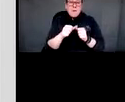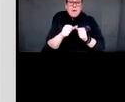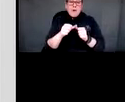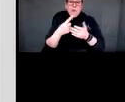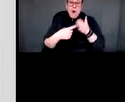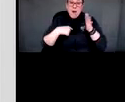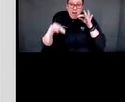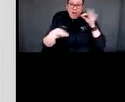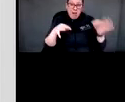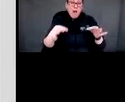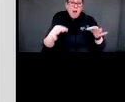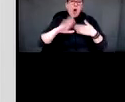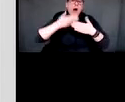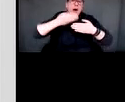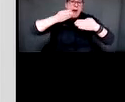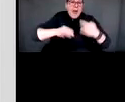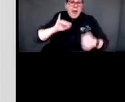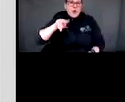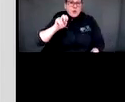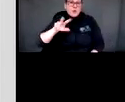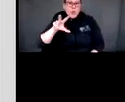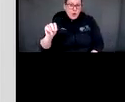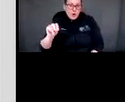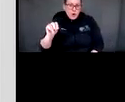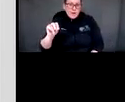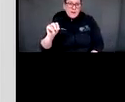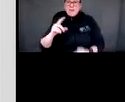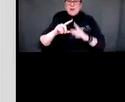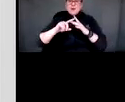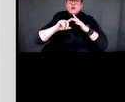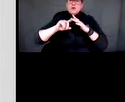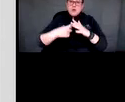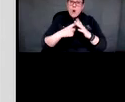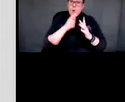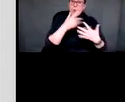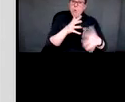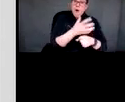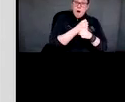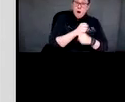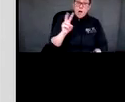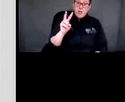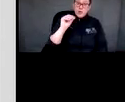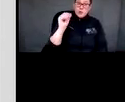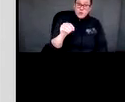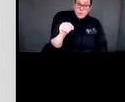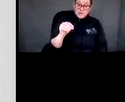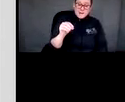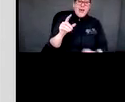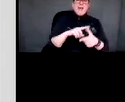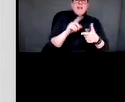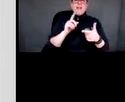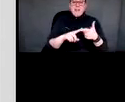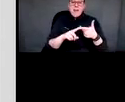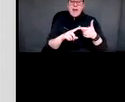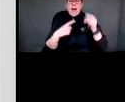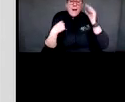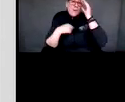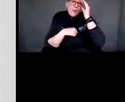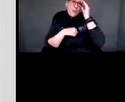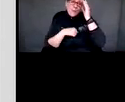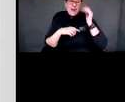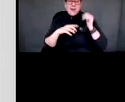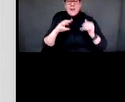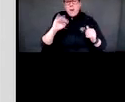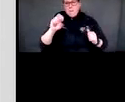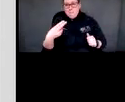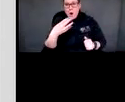that ended June 30th. So it started out with everyone having received that 2%. Then we did, through March